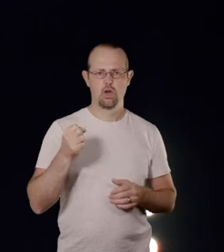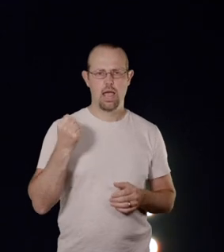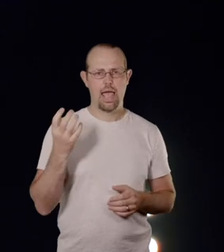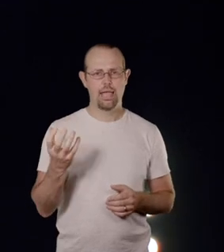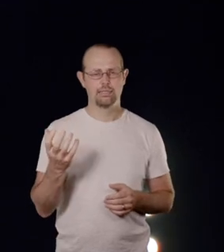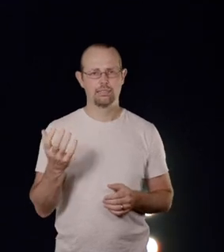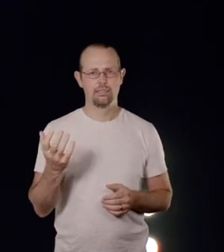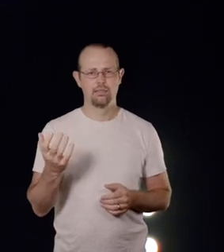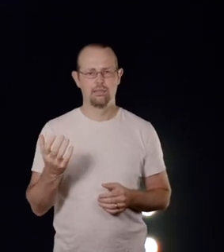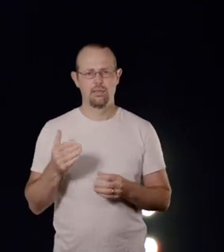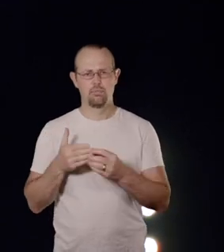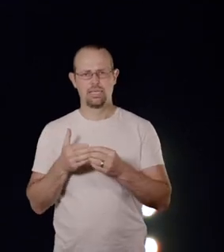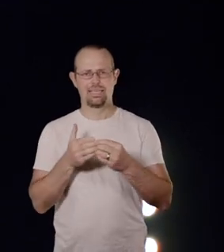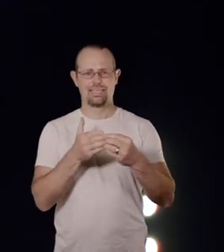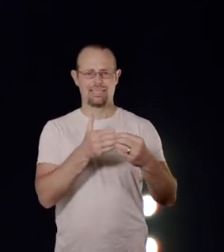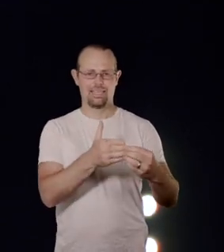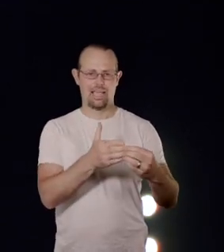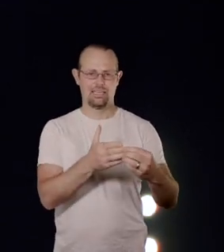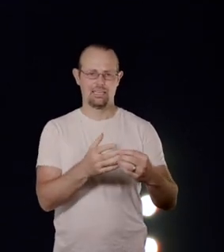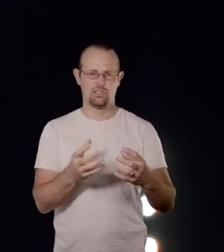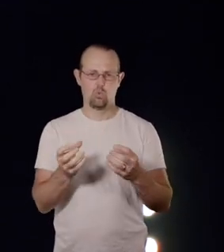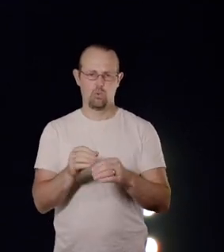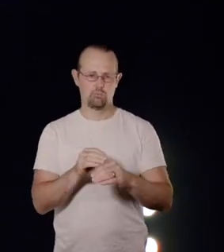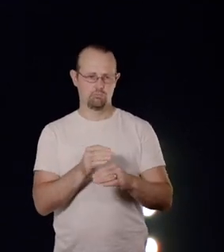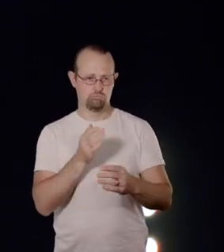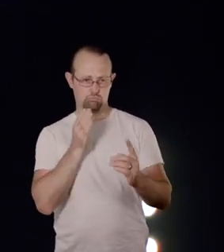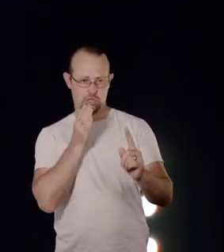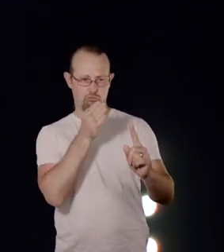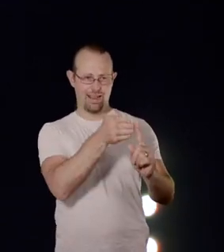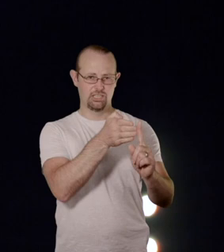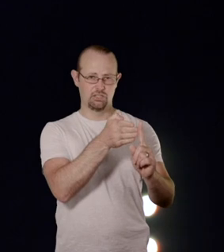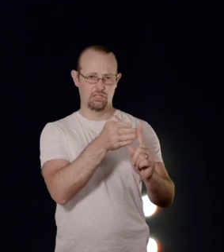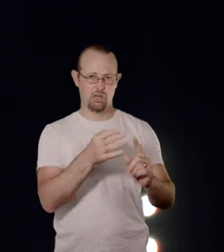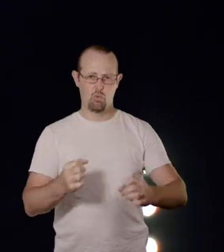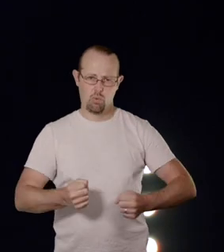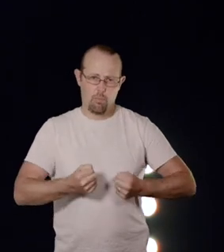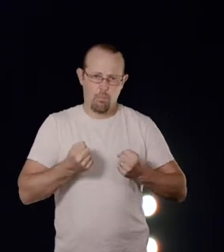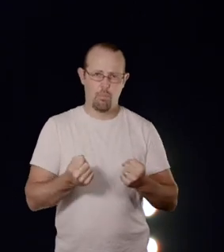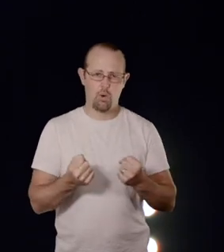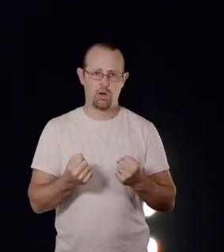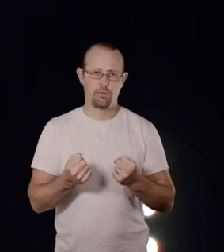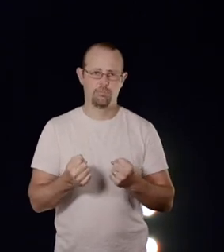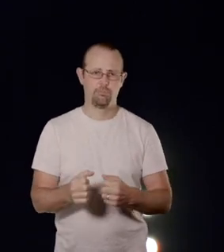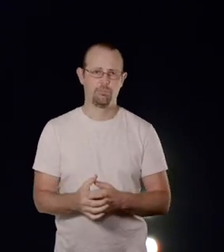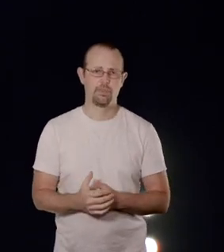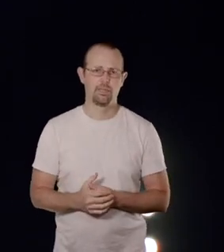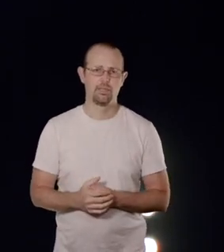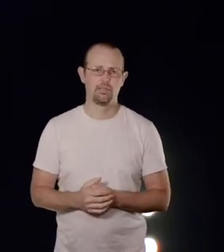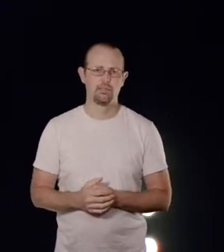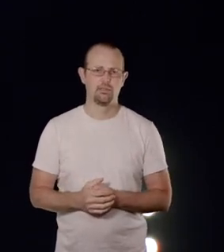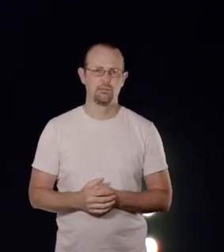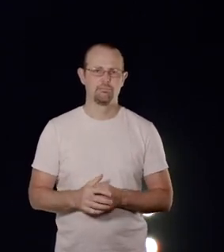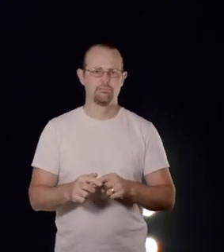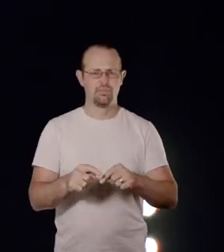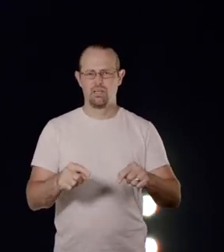and be guided with meaning, with direction, with power and means. You know, none of